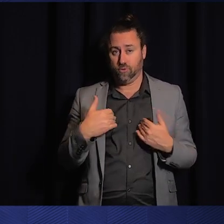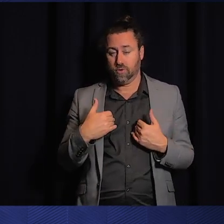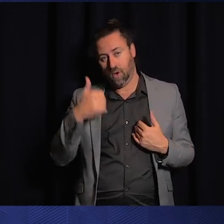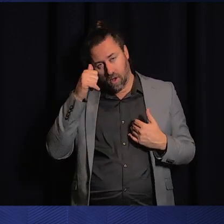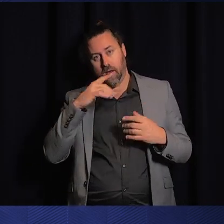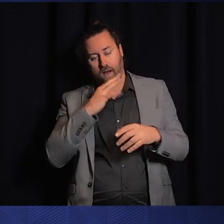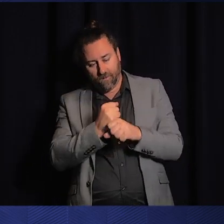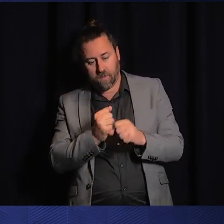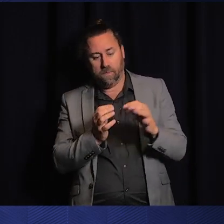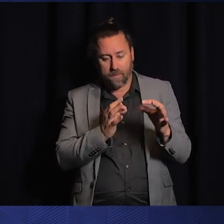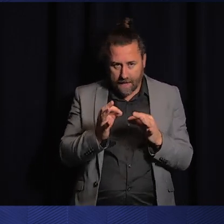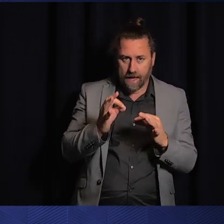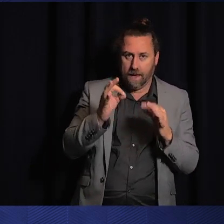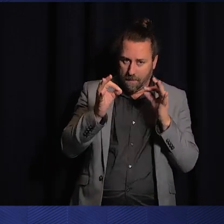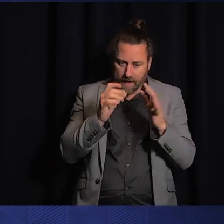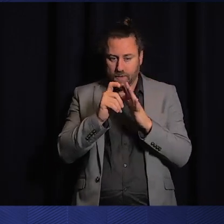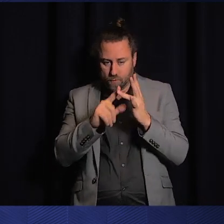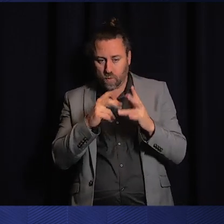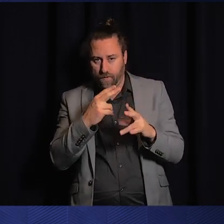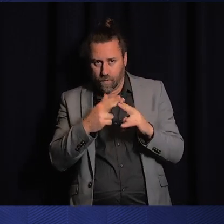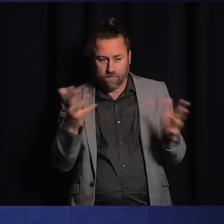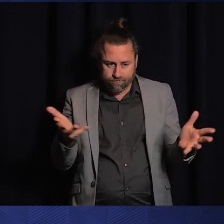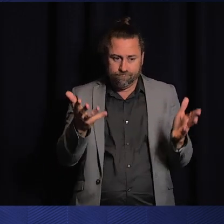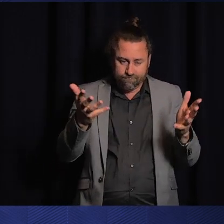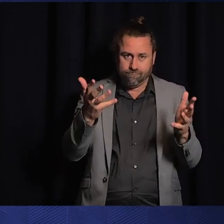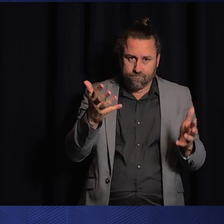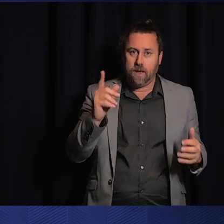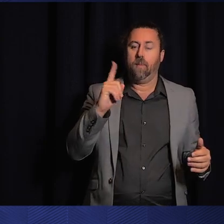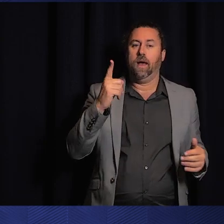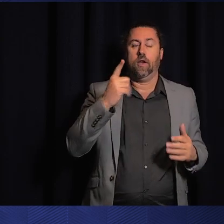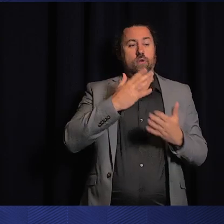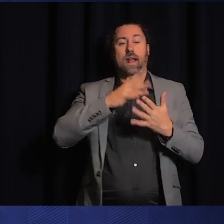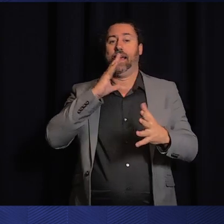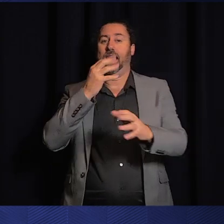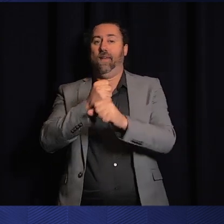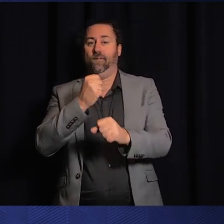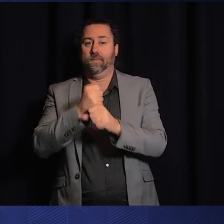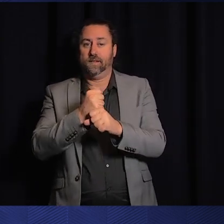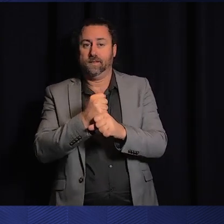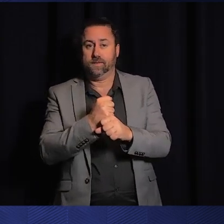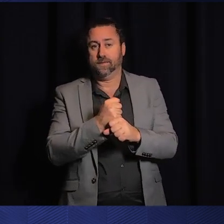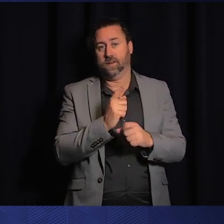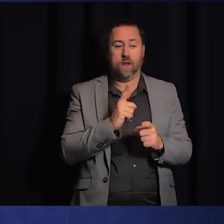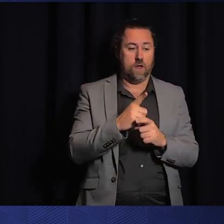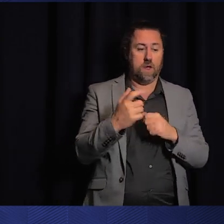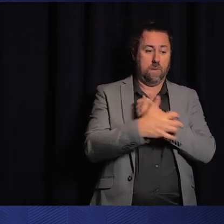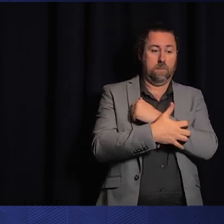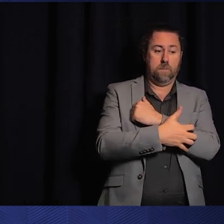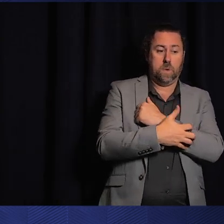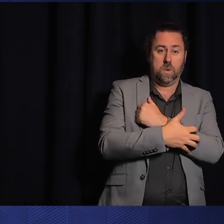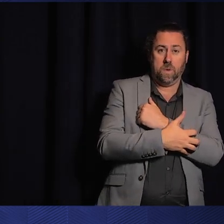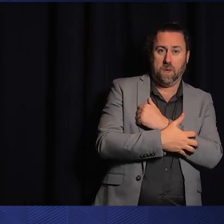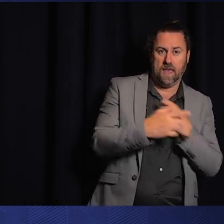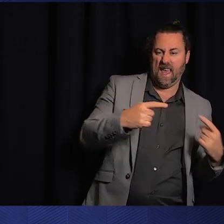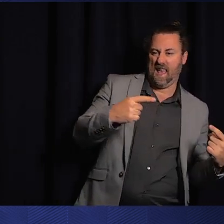strategy, we have our action plan, it's the state, the government, the poor people versus the corporate. What